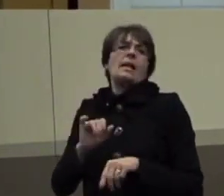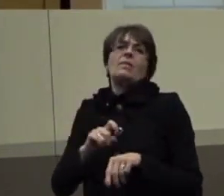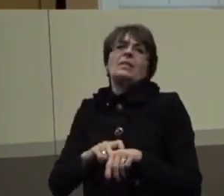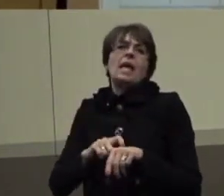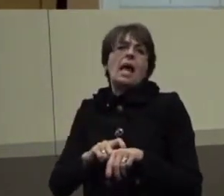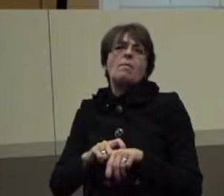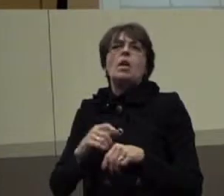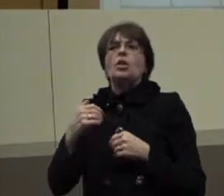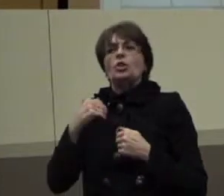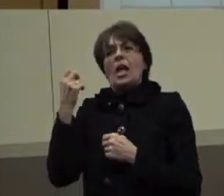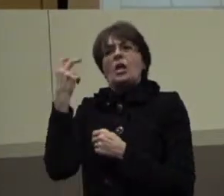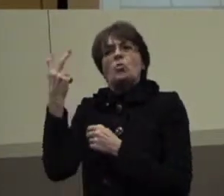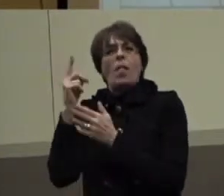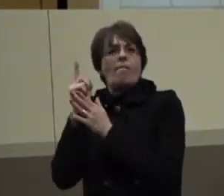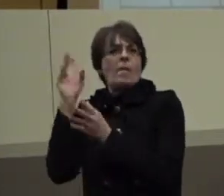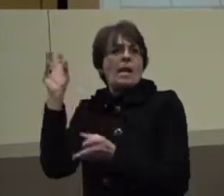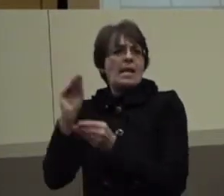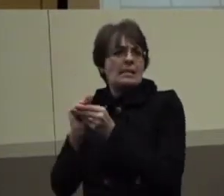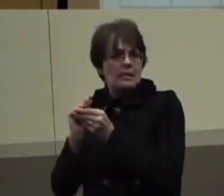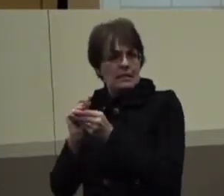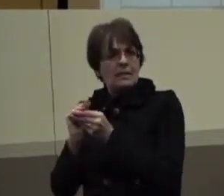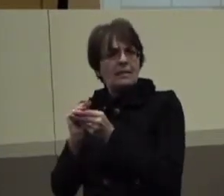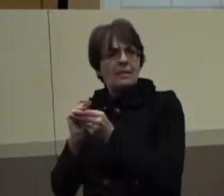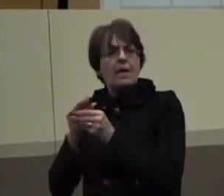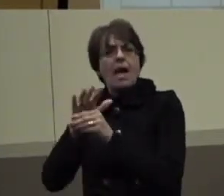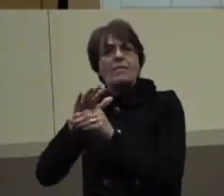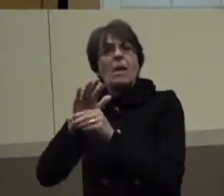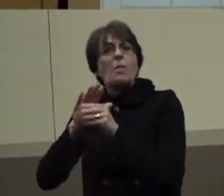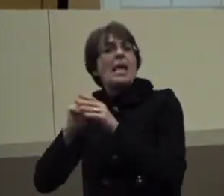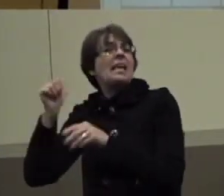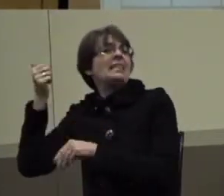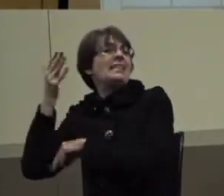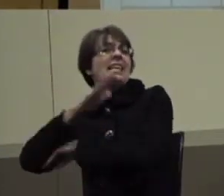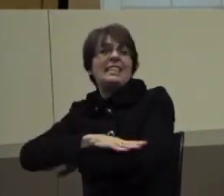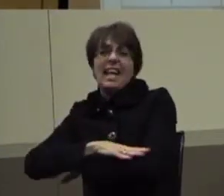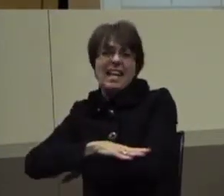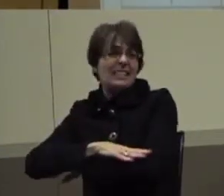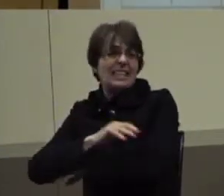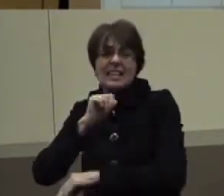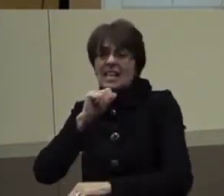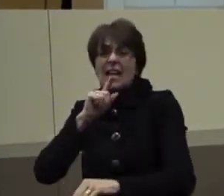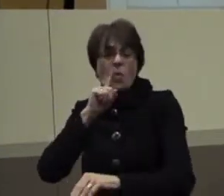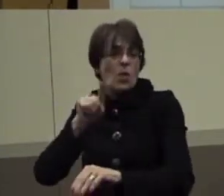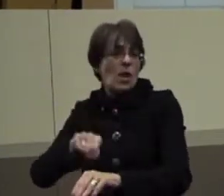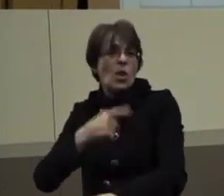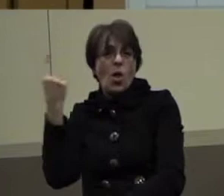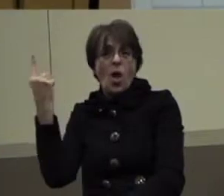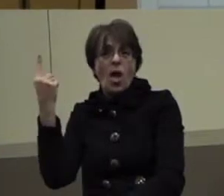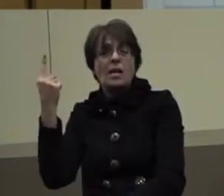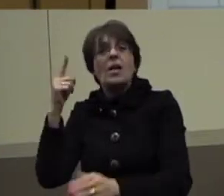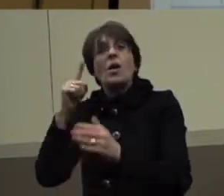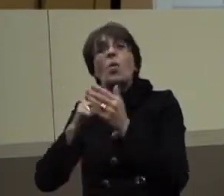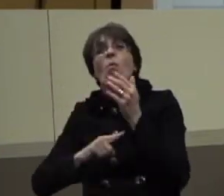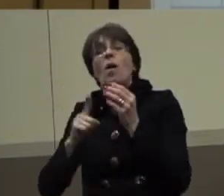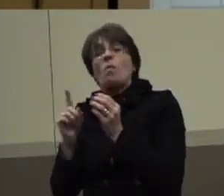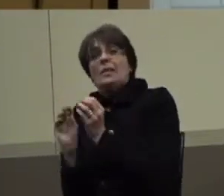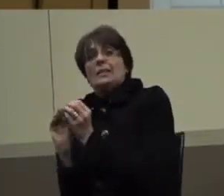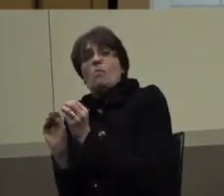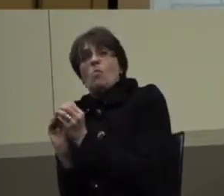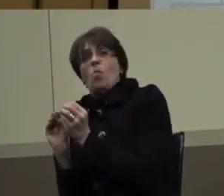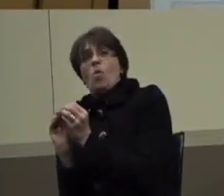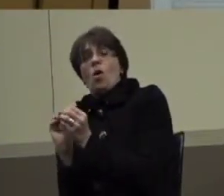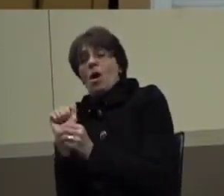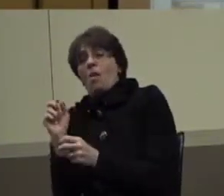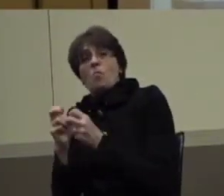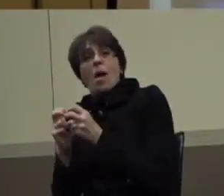minutes of tantrums total in 10 days. So that's not really very long. What was really more of a